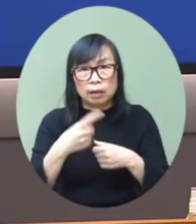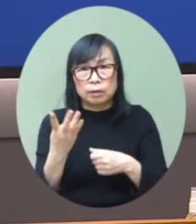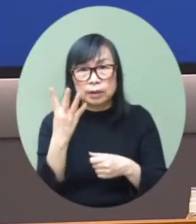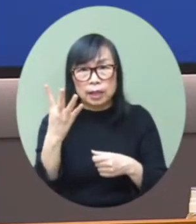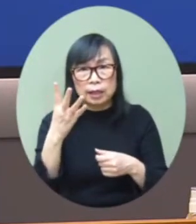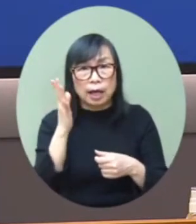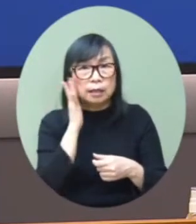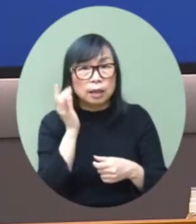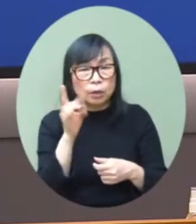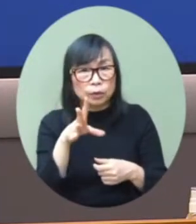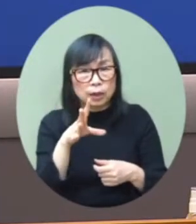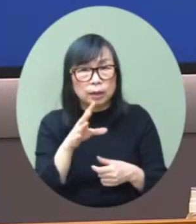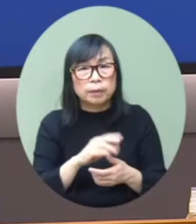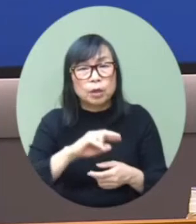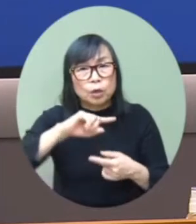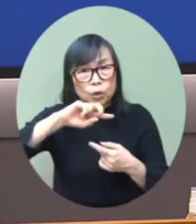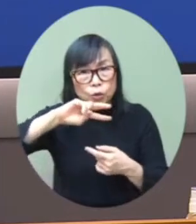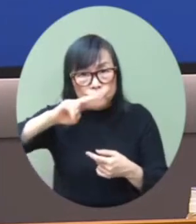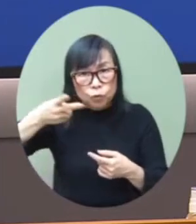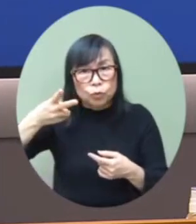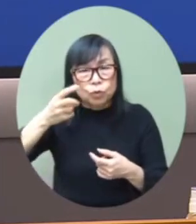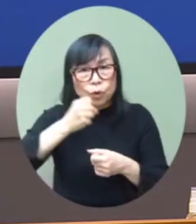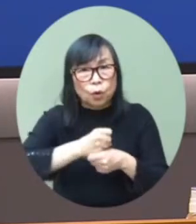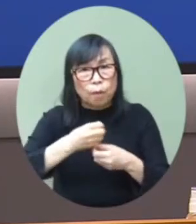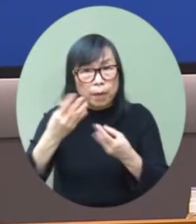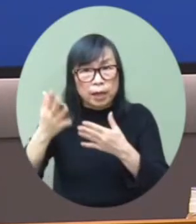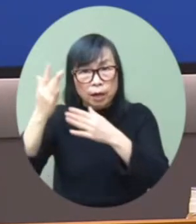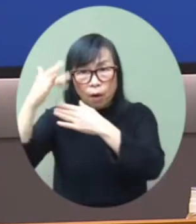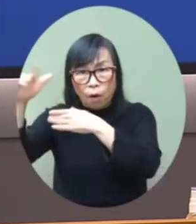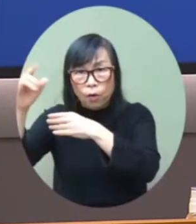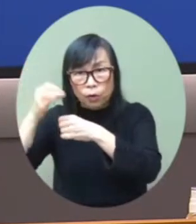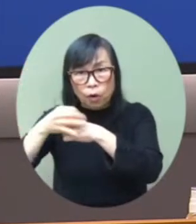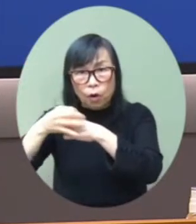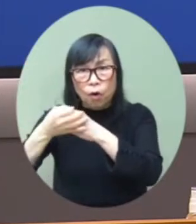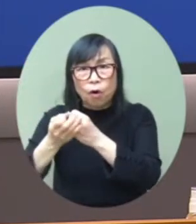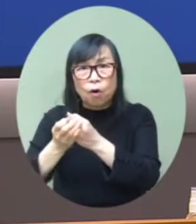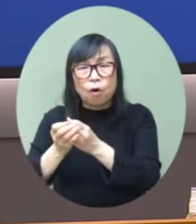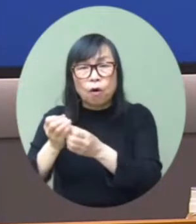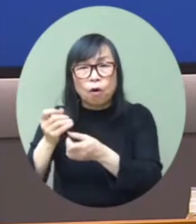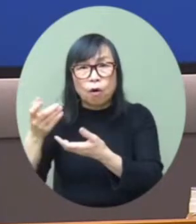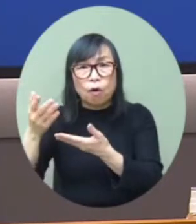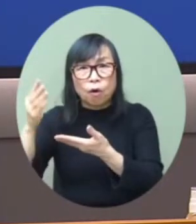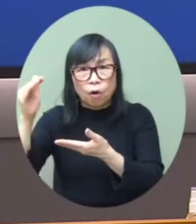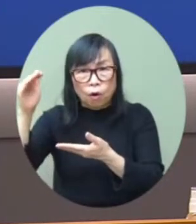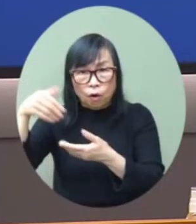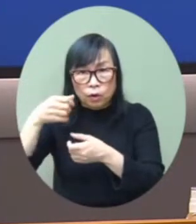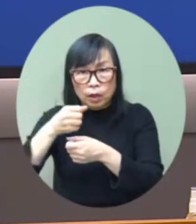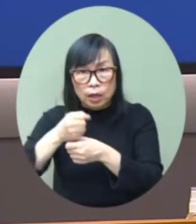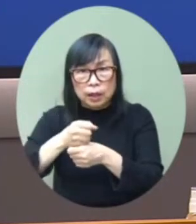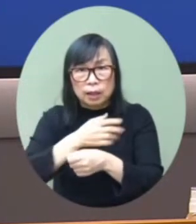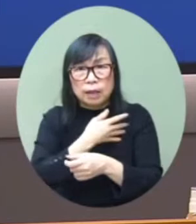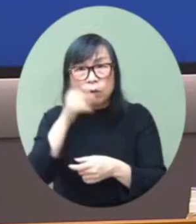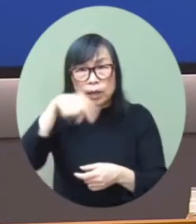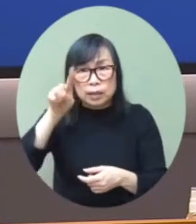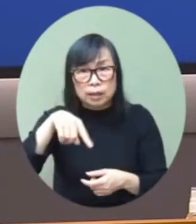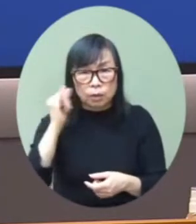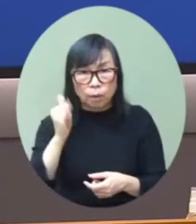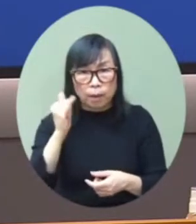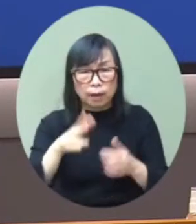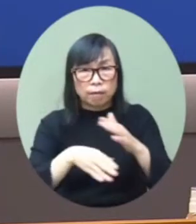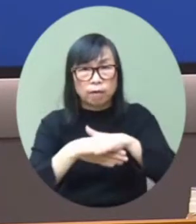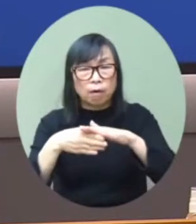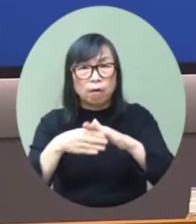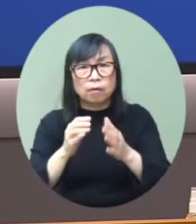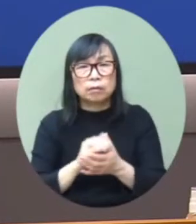rooms. And 4 more hotels will be converted for designated quarantine hotels for domestic